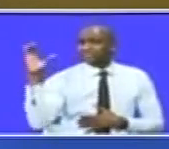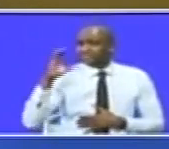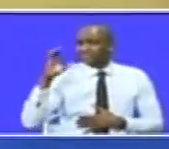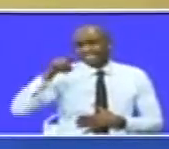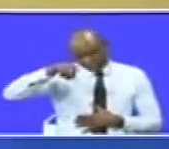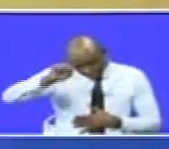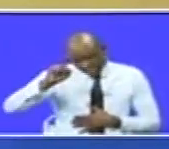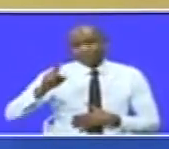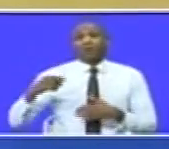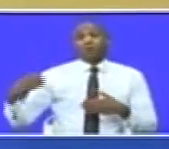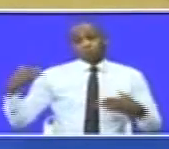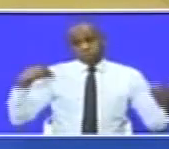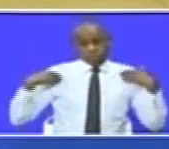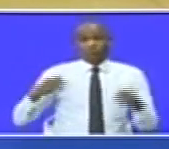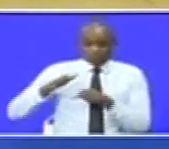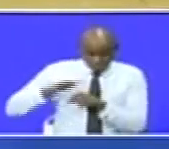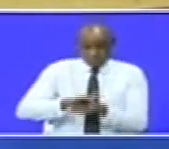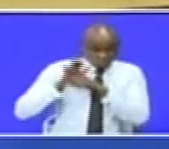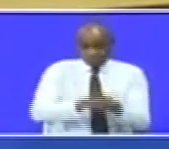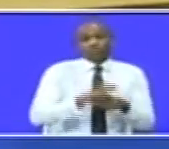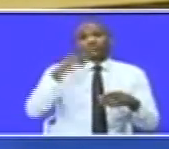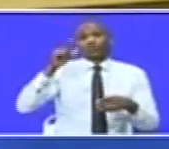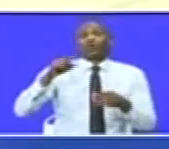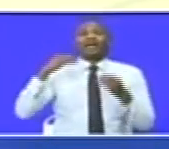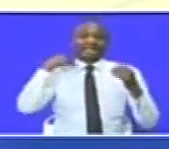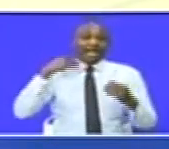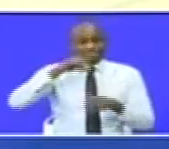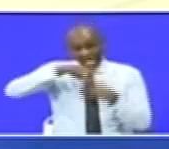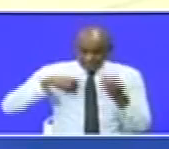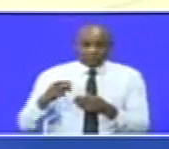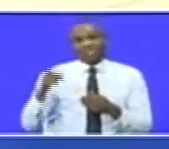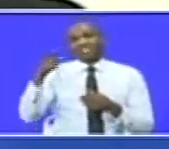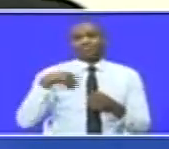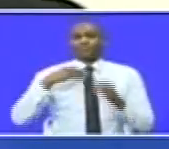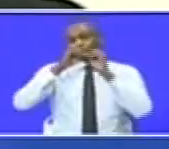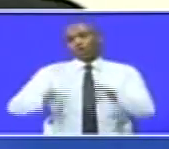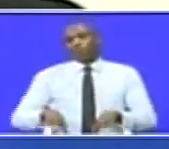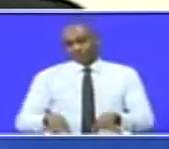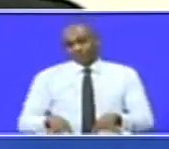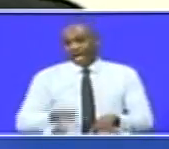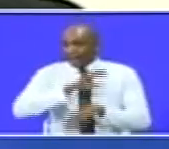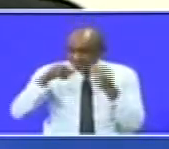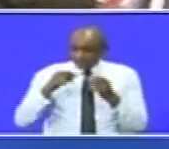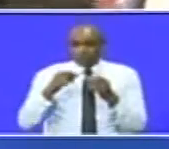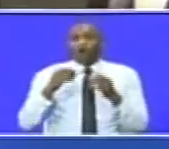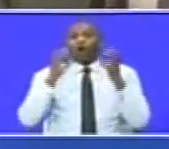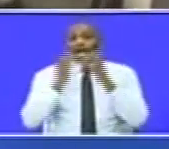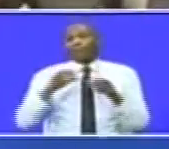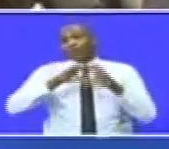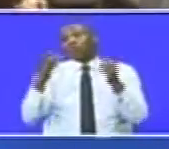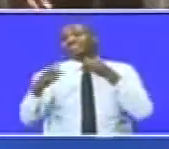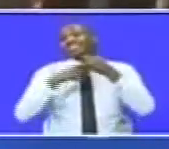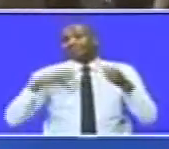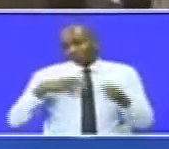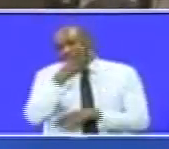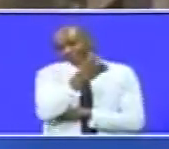Court was bullied and blackmailed into dropping crimes against humanity charges against the Ocampo Six, has sparked the latest